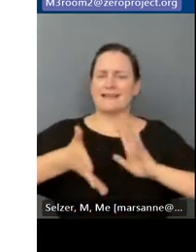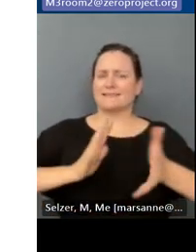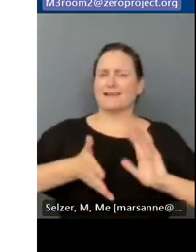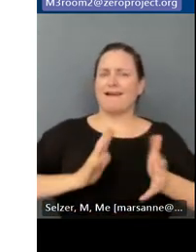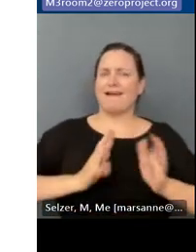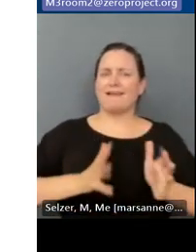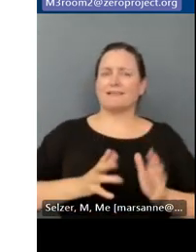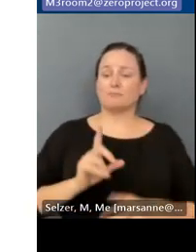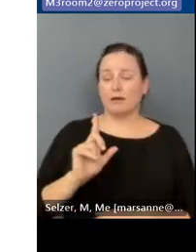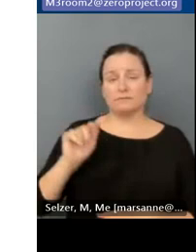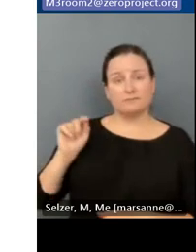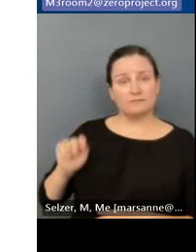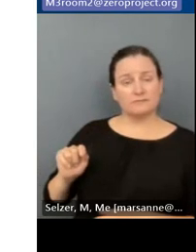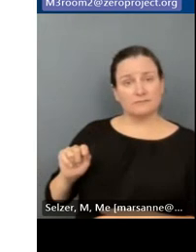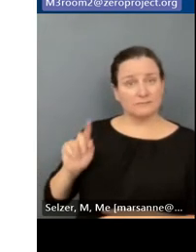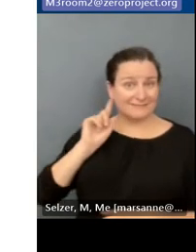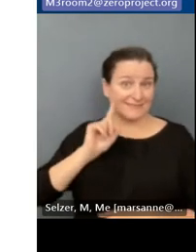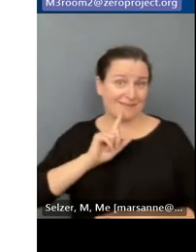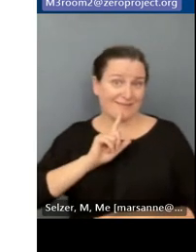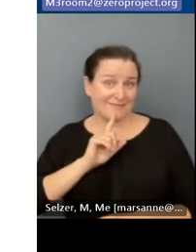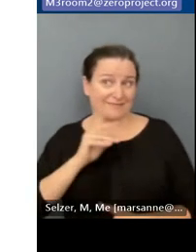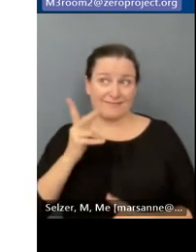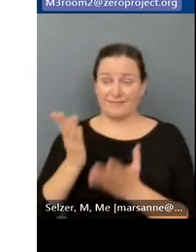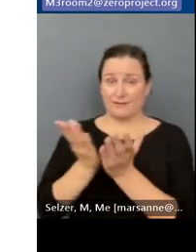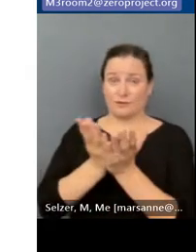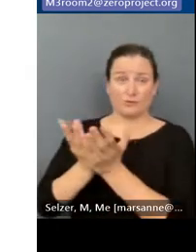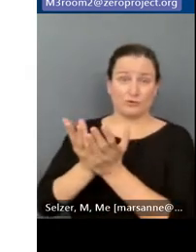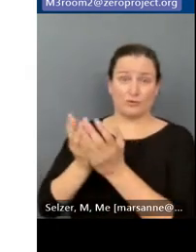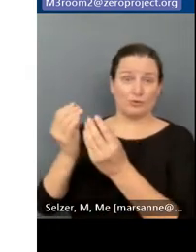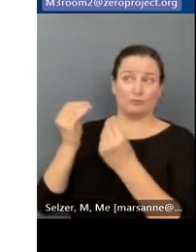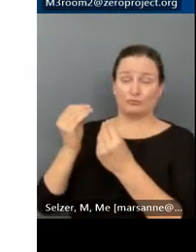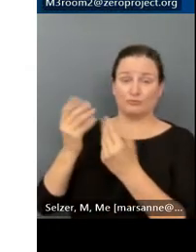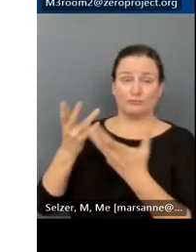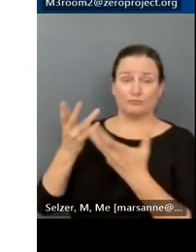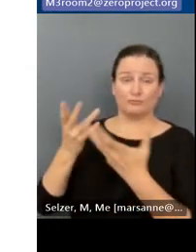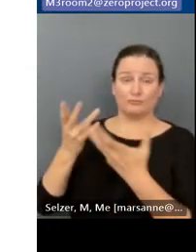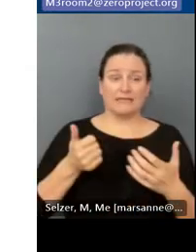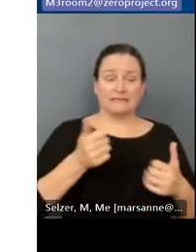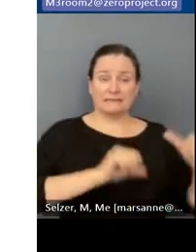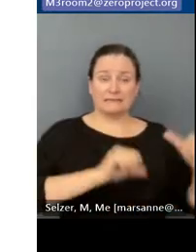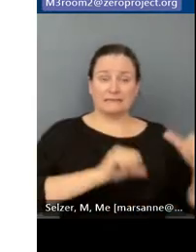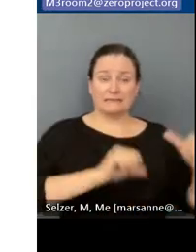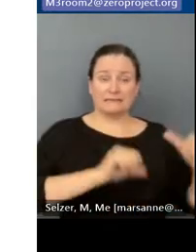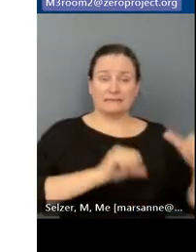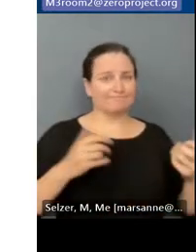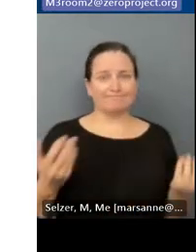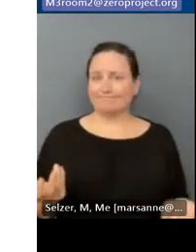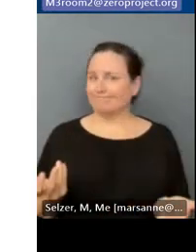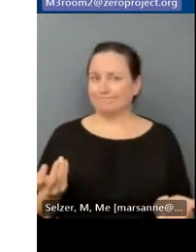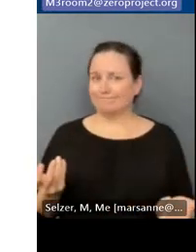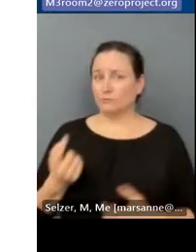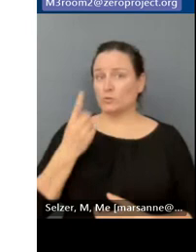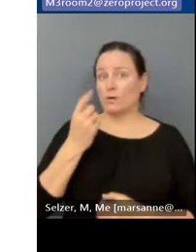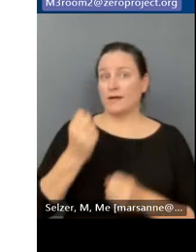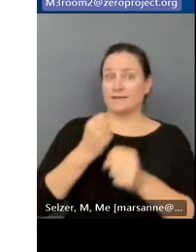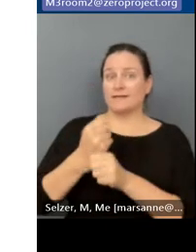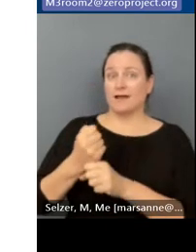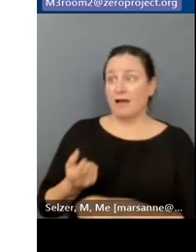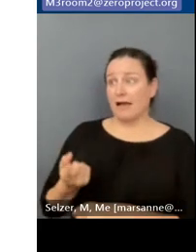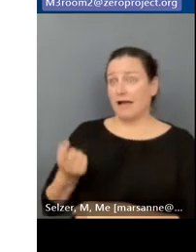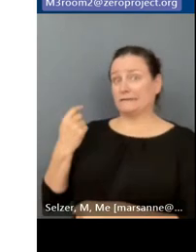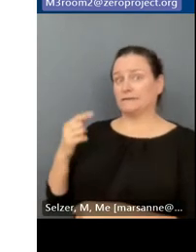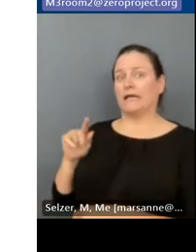cannot hear. His school never gave him opportunity to study science. So when he joined us 1 year ago, he needed everything to